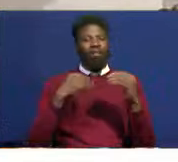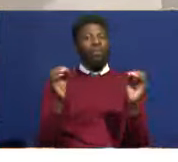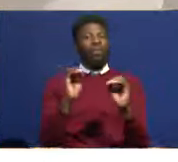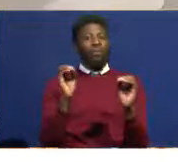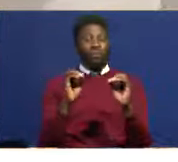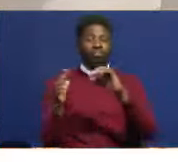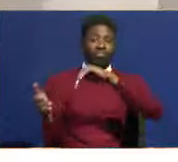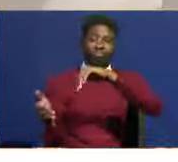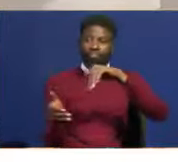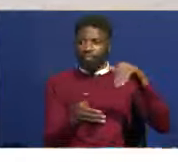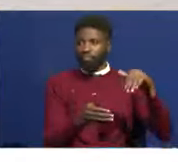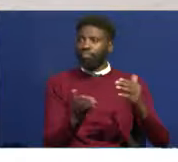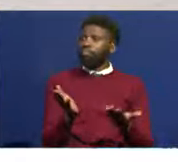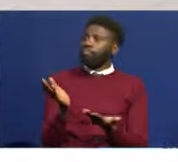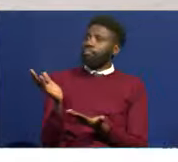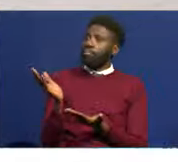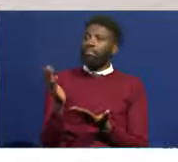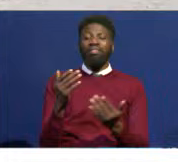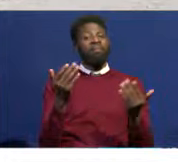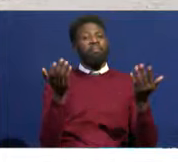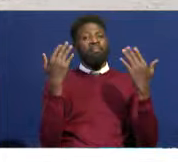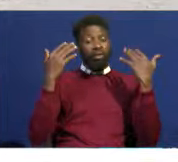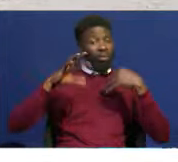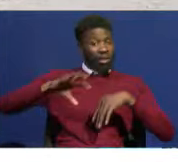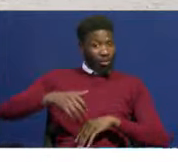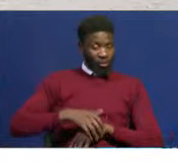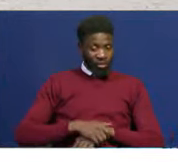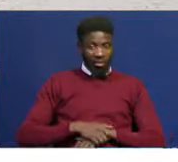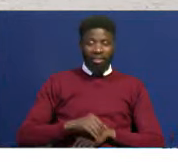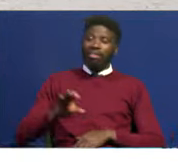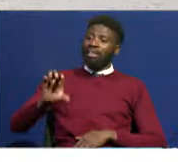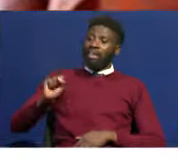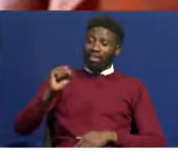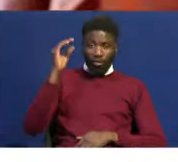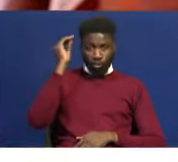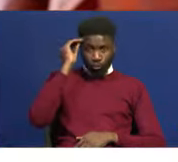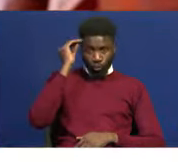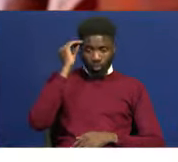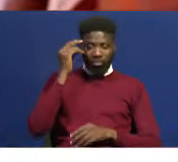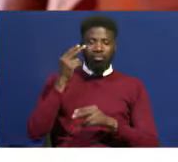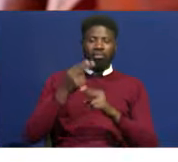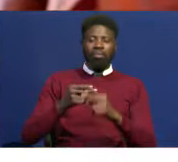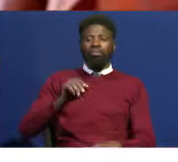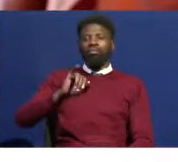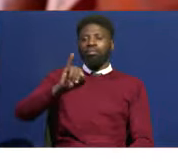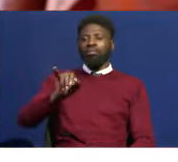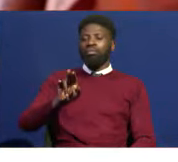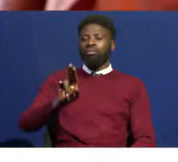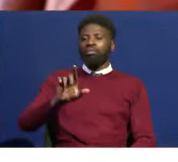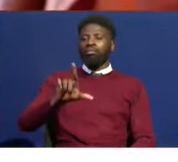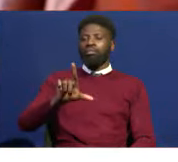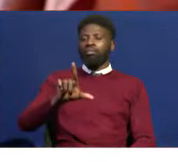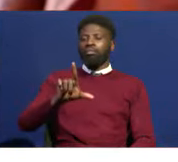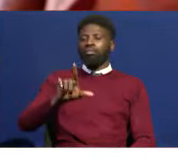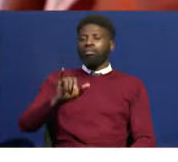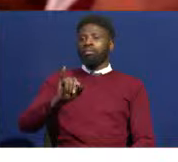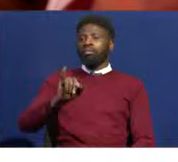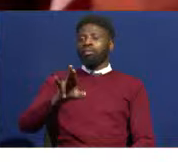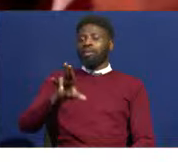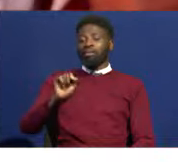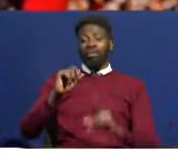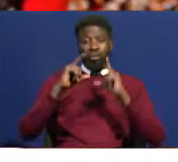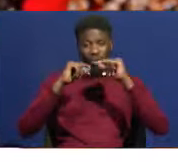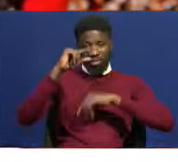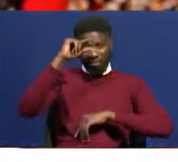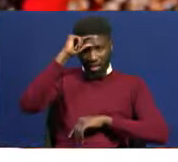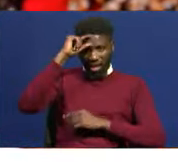However, in a separate event in Meru County, Education Cabinet Secretary Julius Ogamba noted the government had already released the funds, insisting